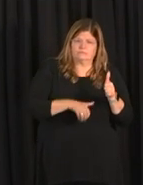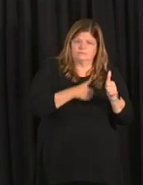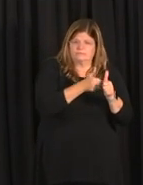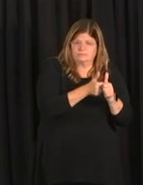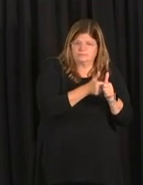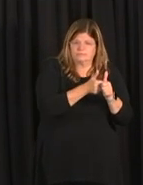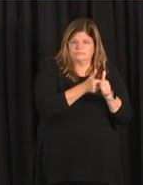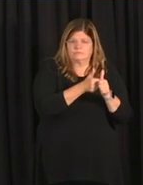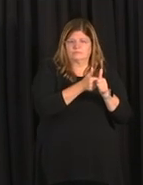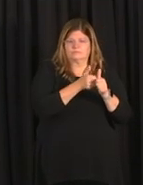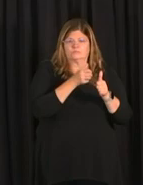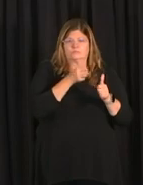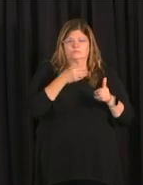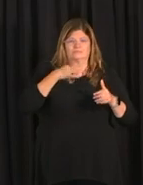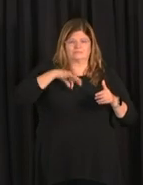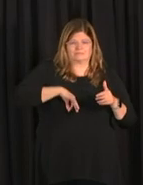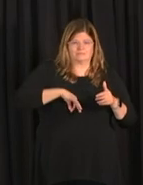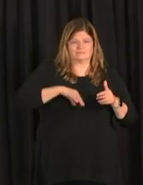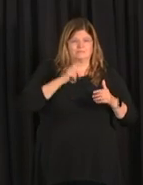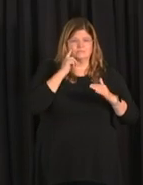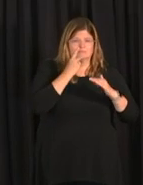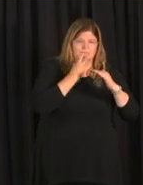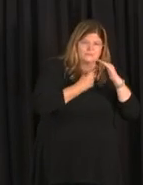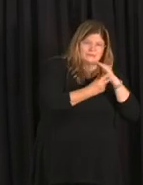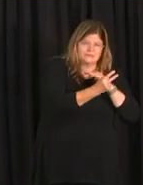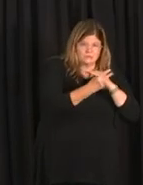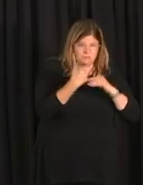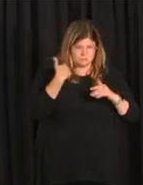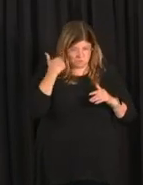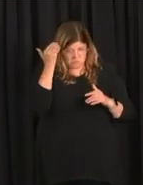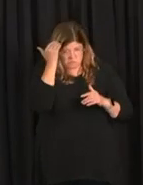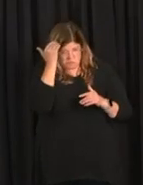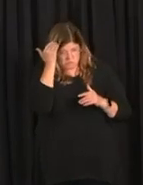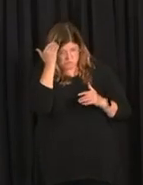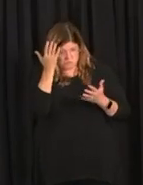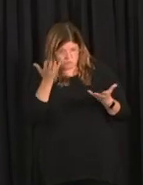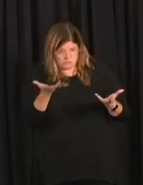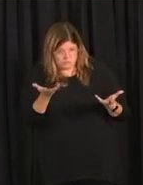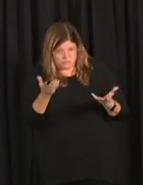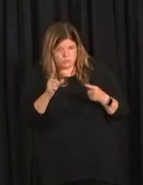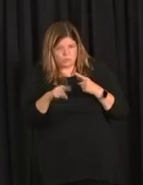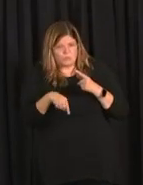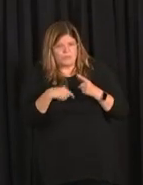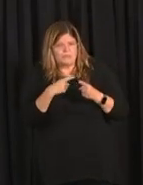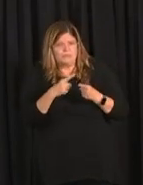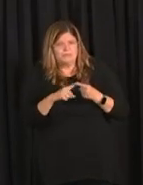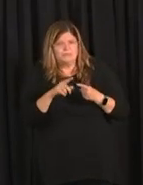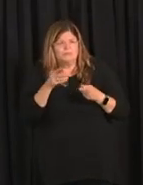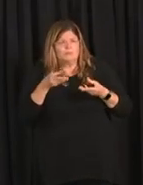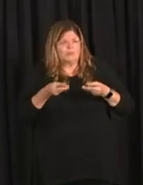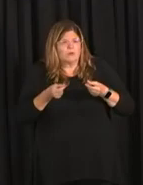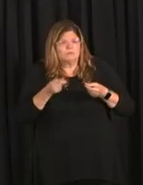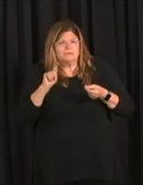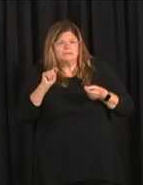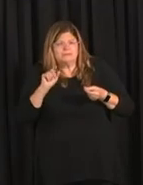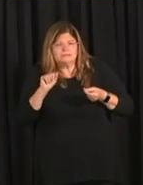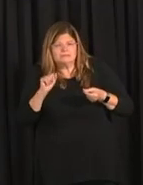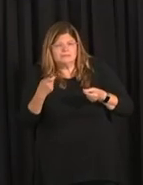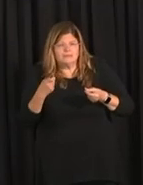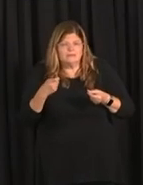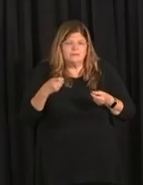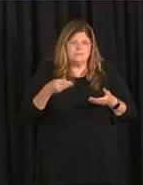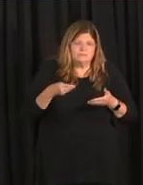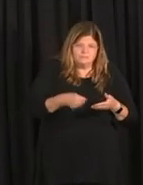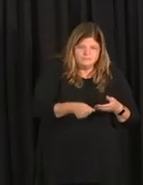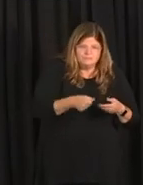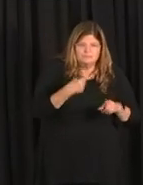updated revenue projections once we know about property tax payments and that, and also the stress test